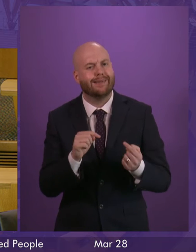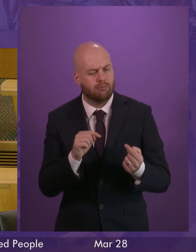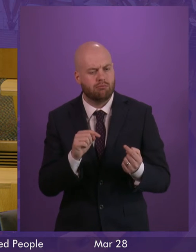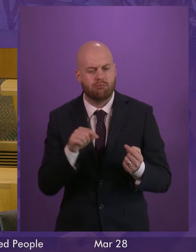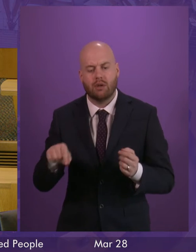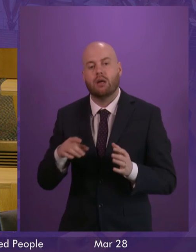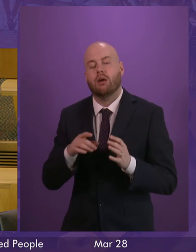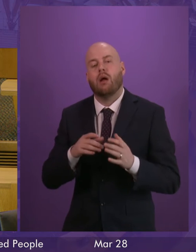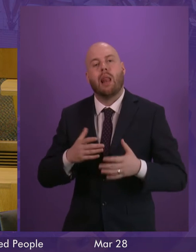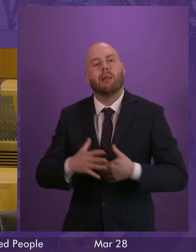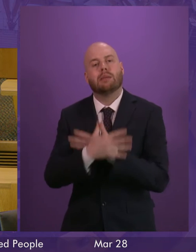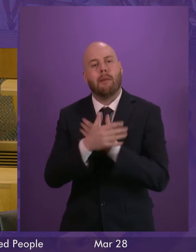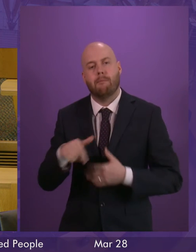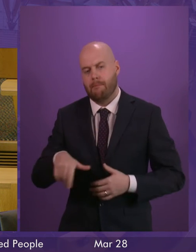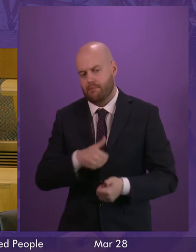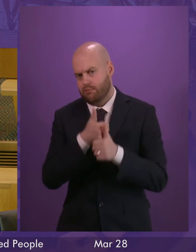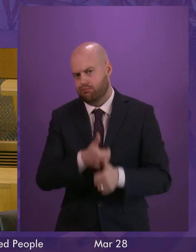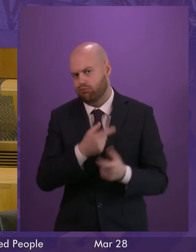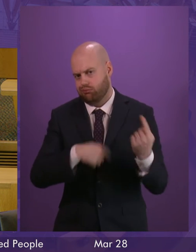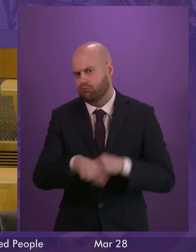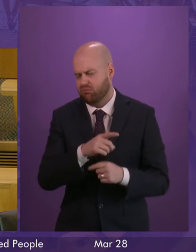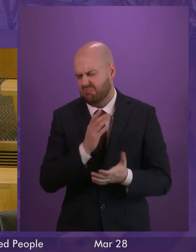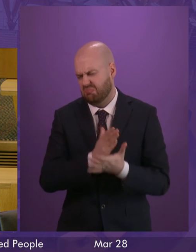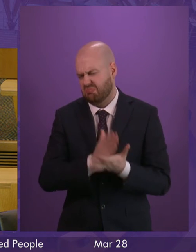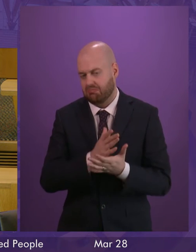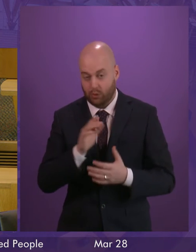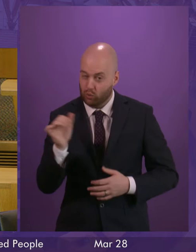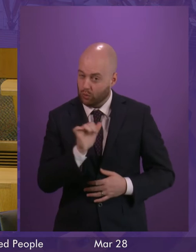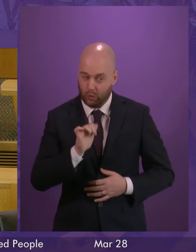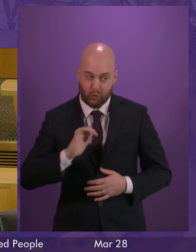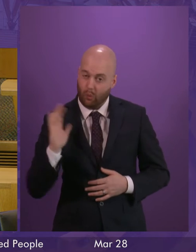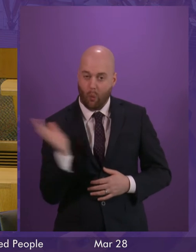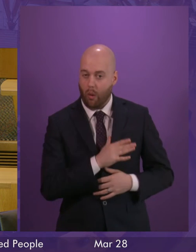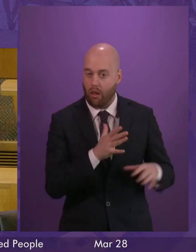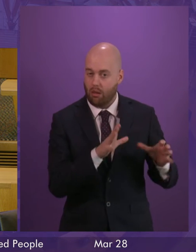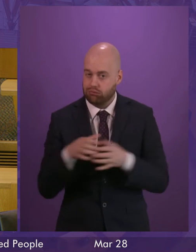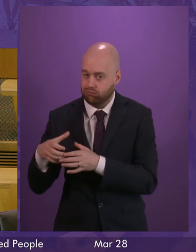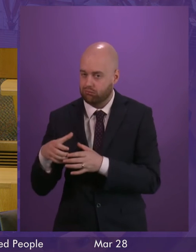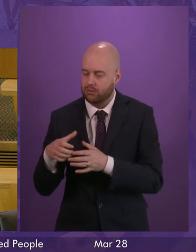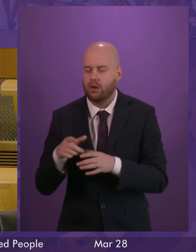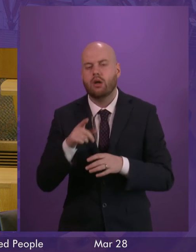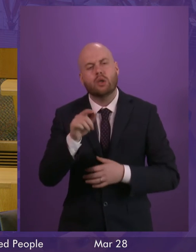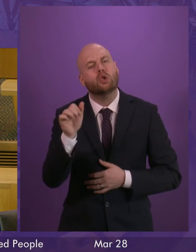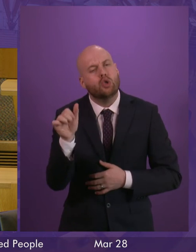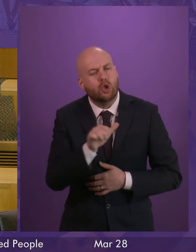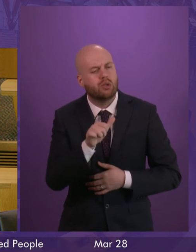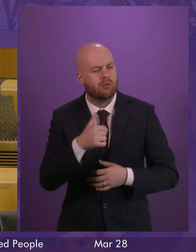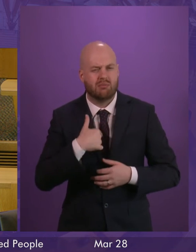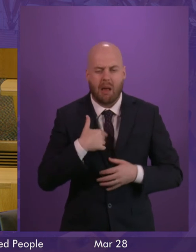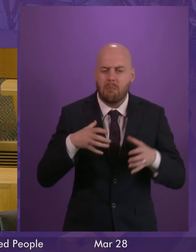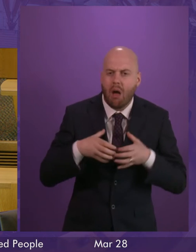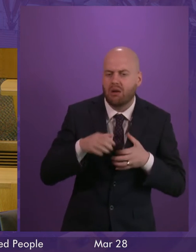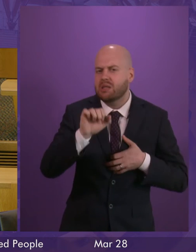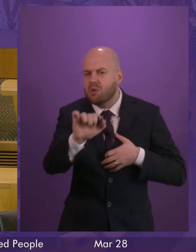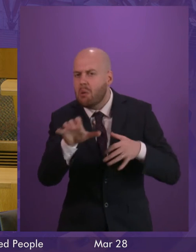benches. Of course it does, as it should every bench in this chamber. We have to strip the party politics out of this, because it has been failing